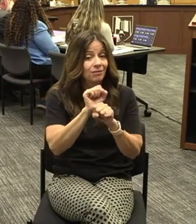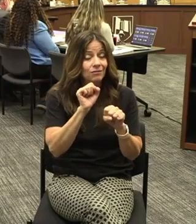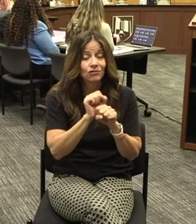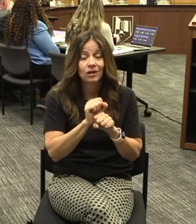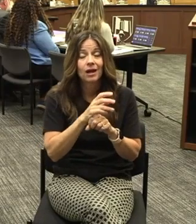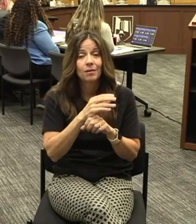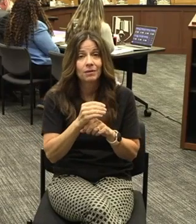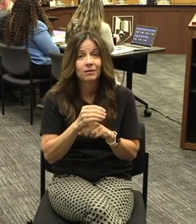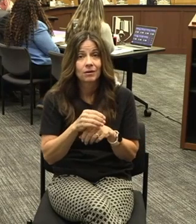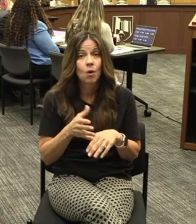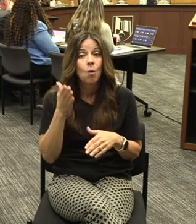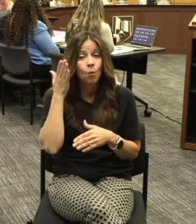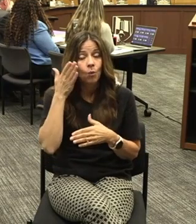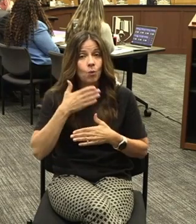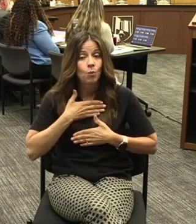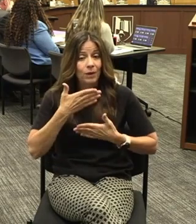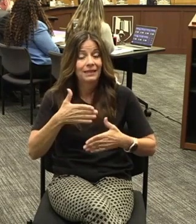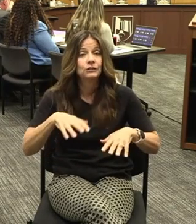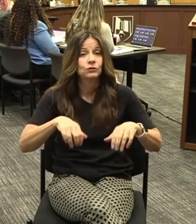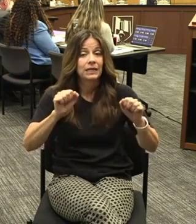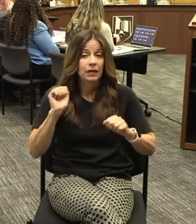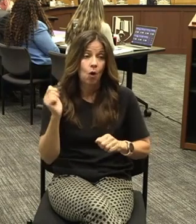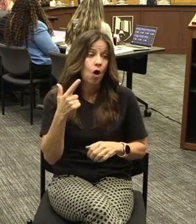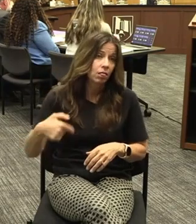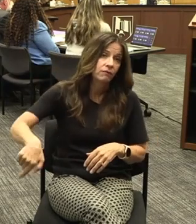take all of you. So